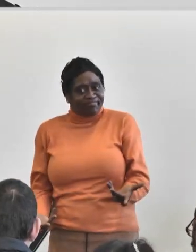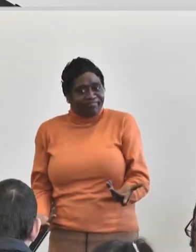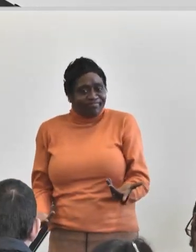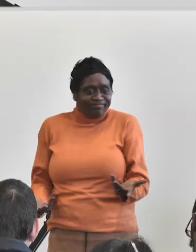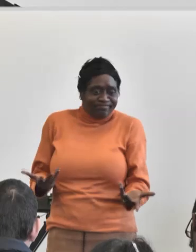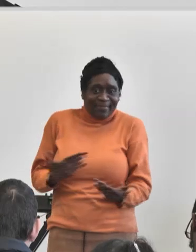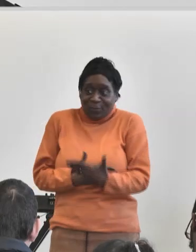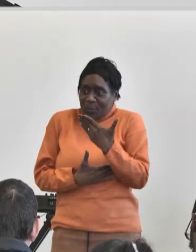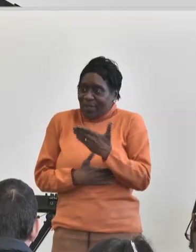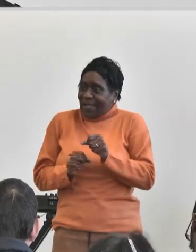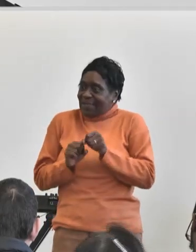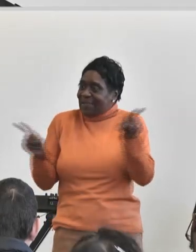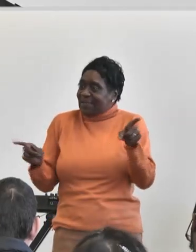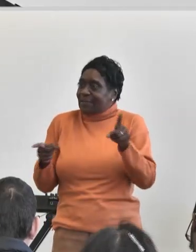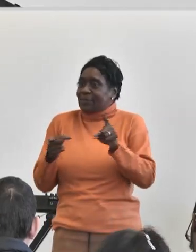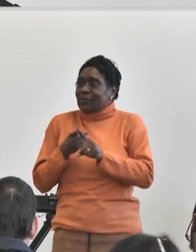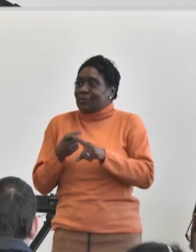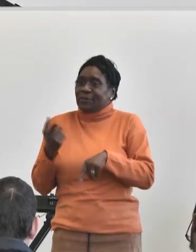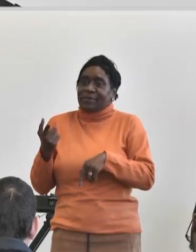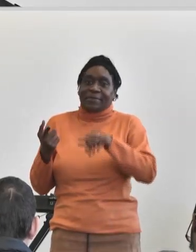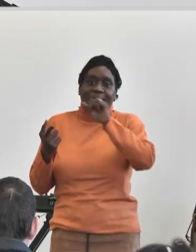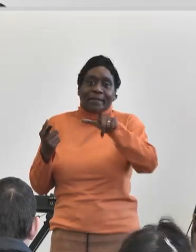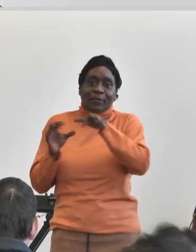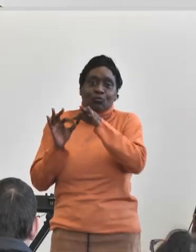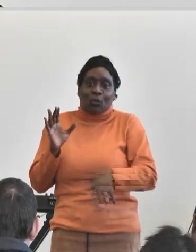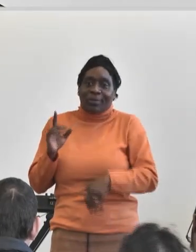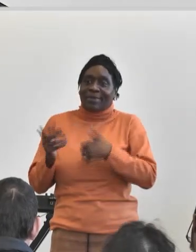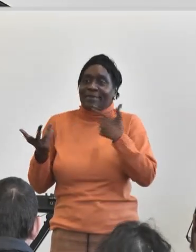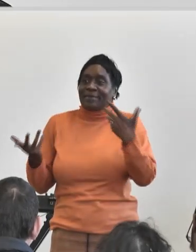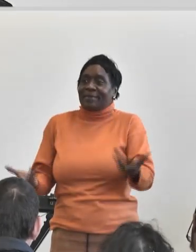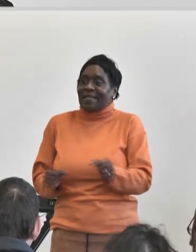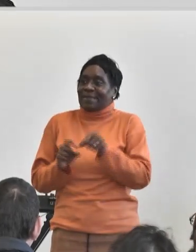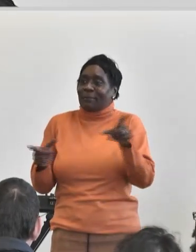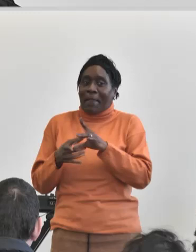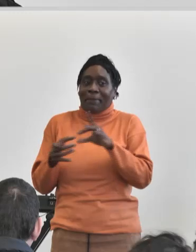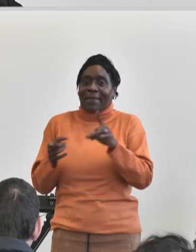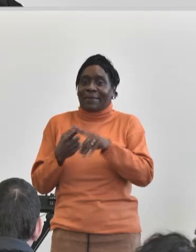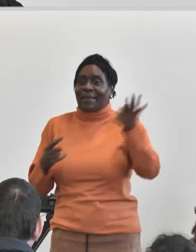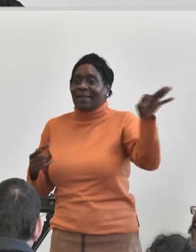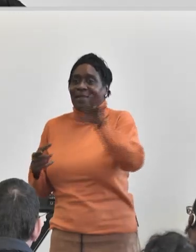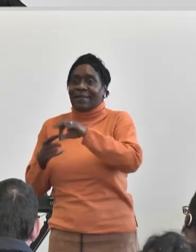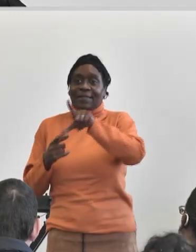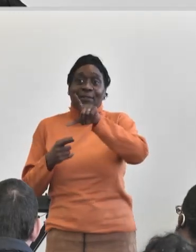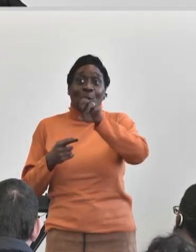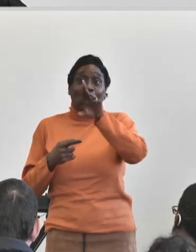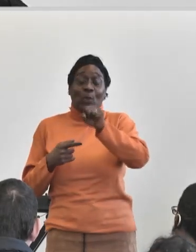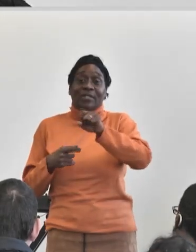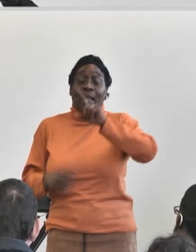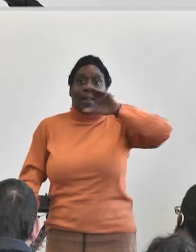And so I sent that to the ASL interpreters and to Luis really